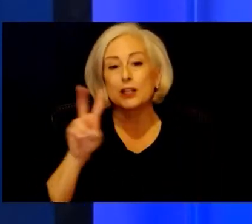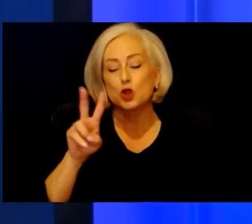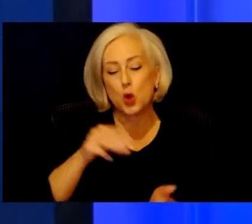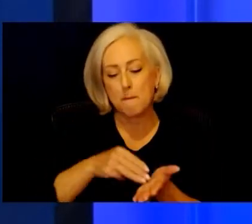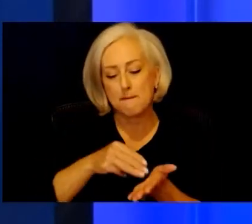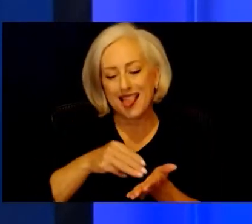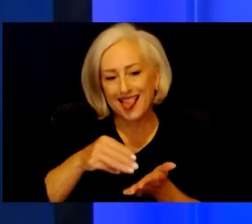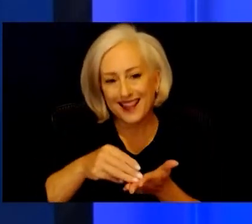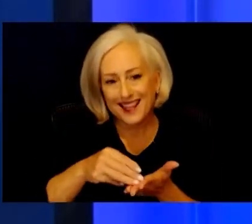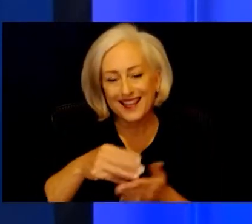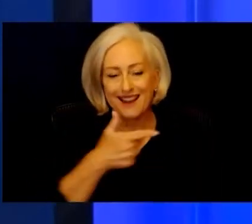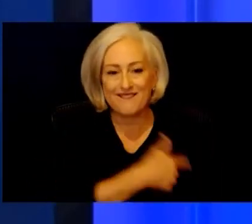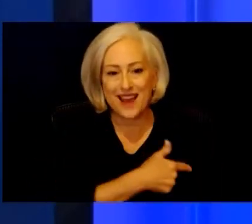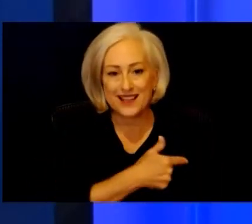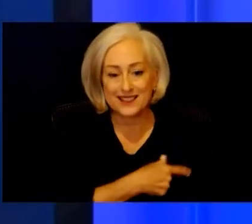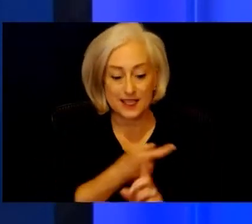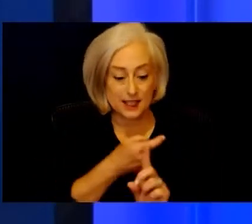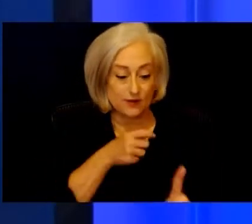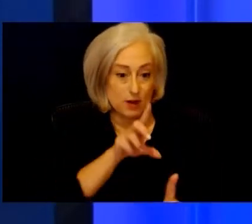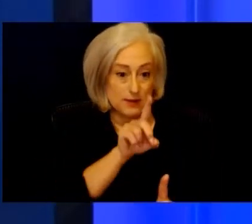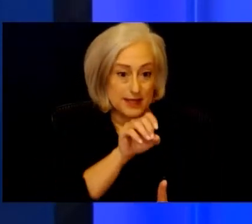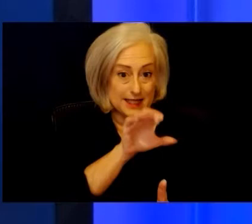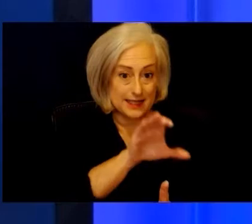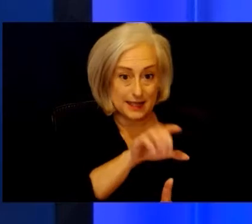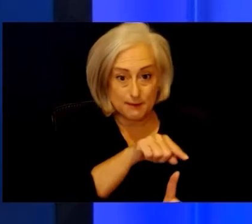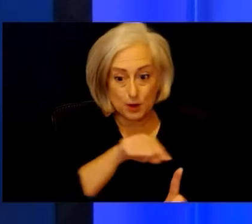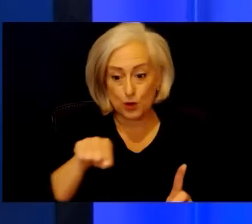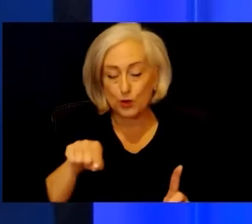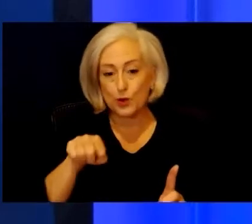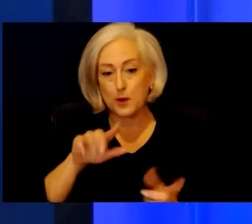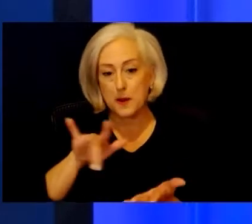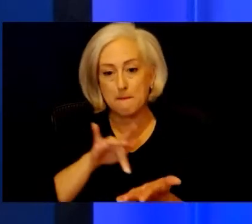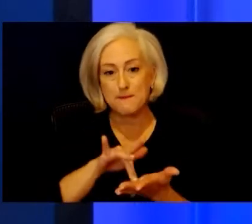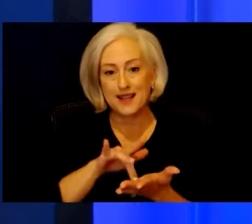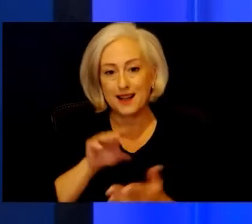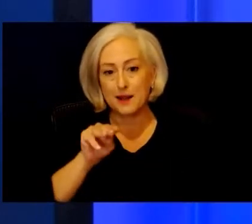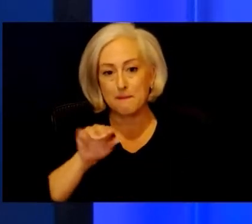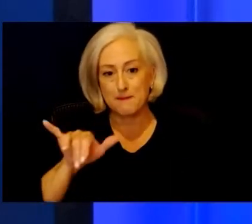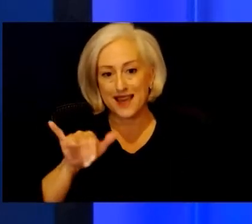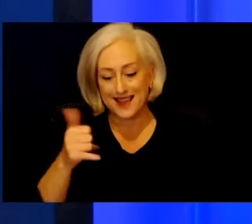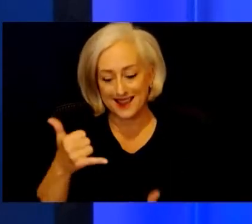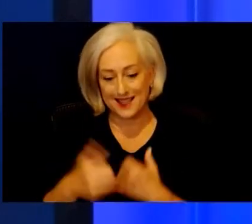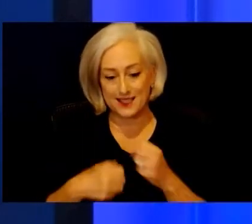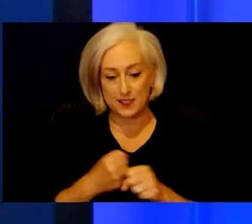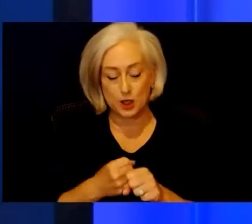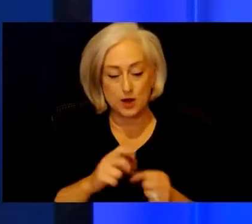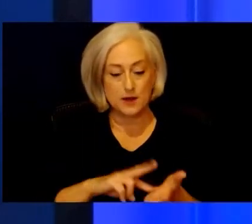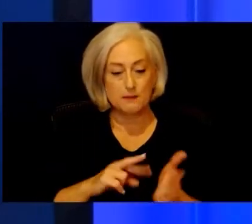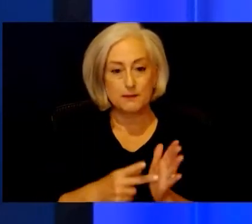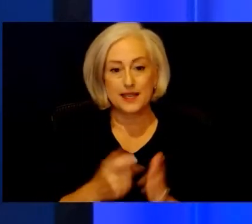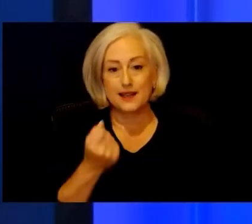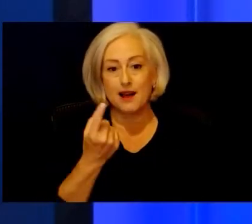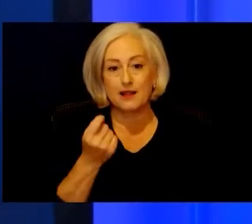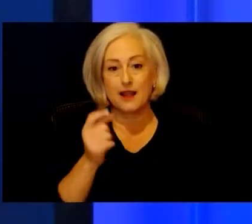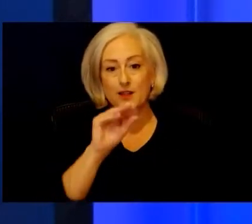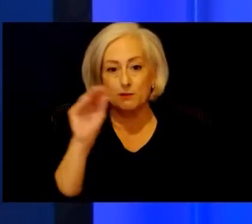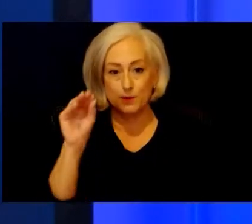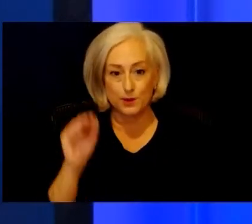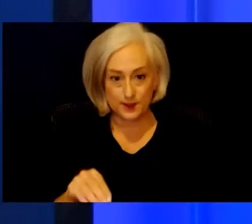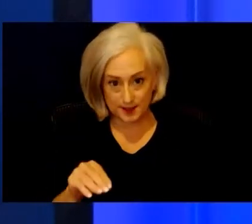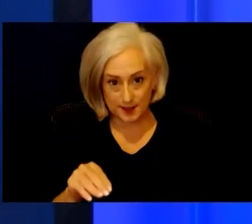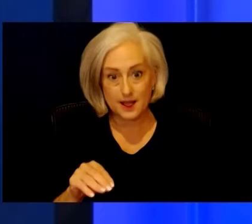from December 2020 through mid-May of this year. That amounts to about 11% of the total vaccines the U.S. government